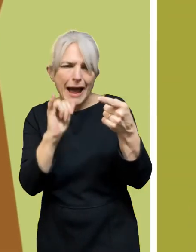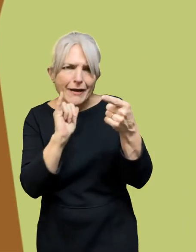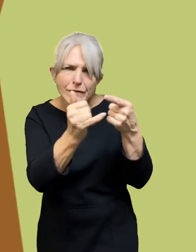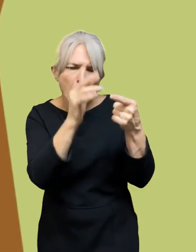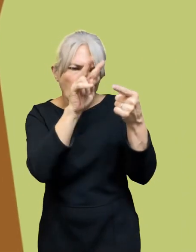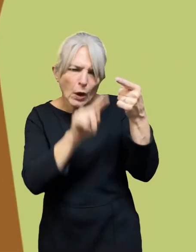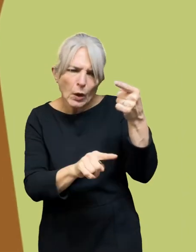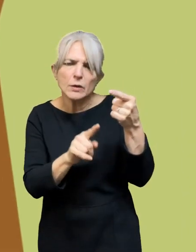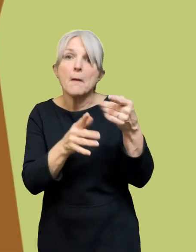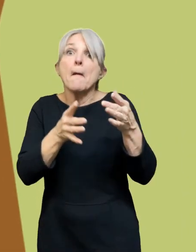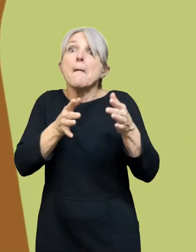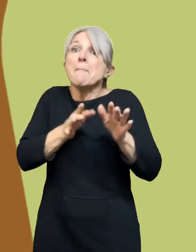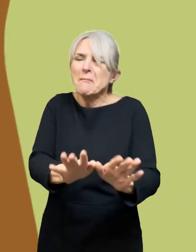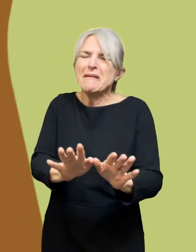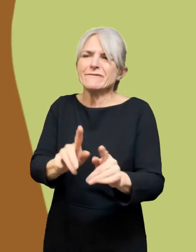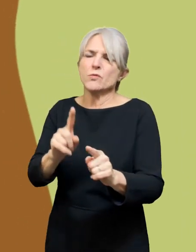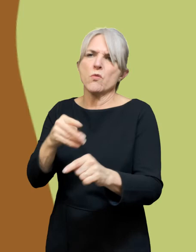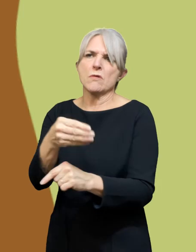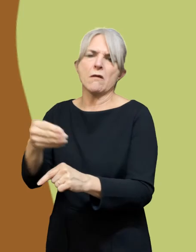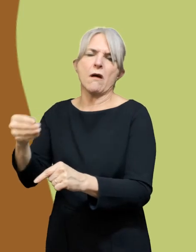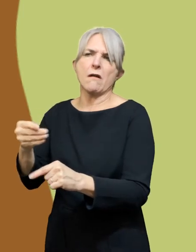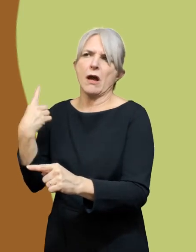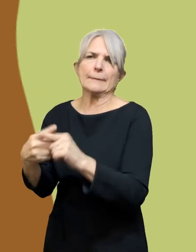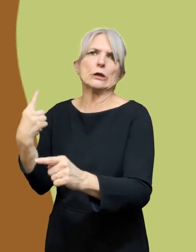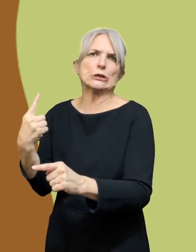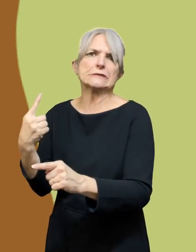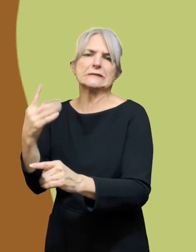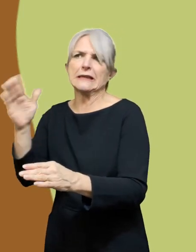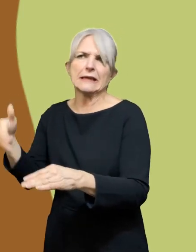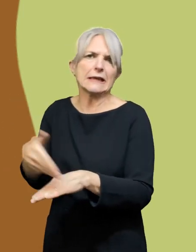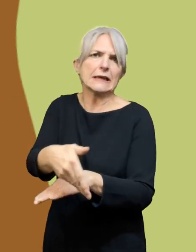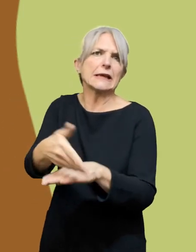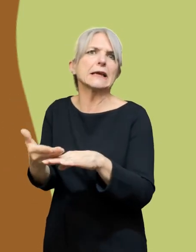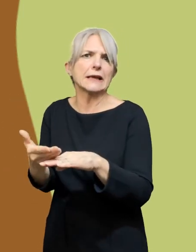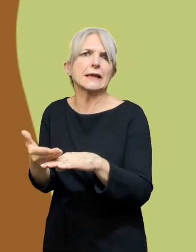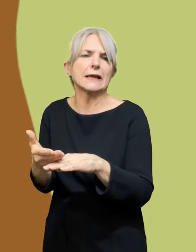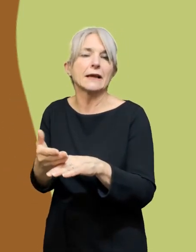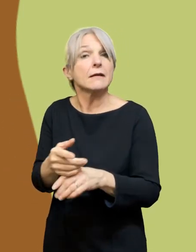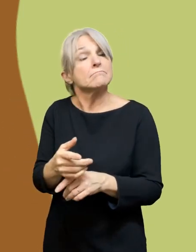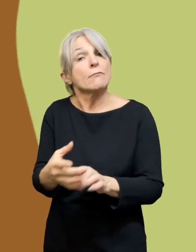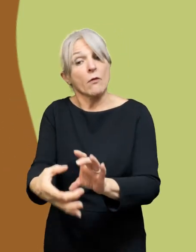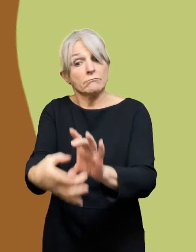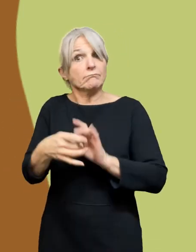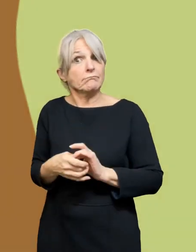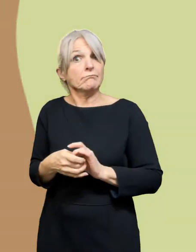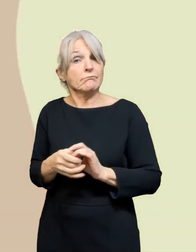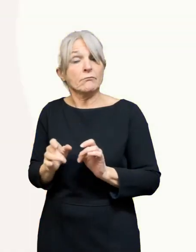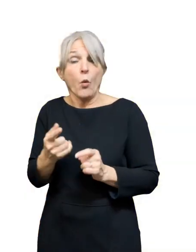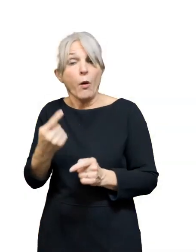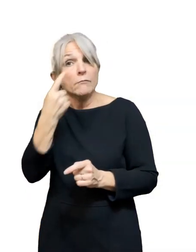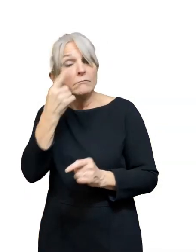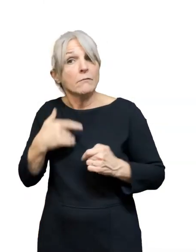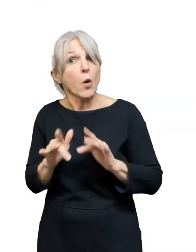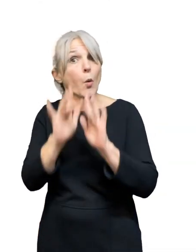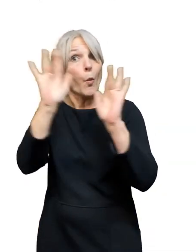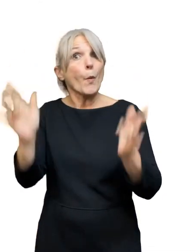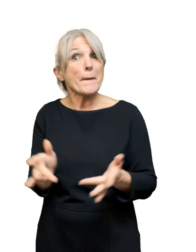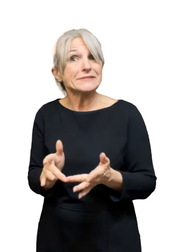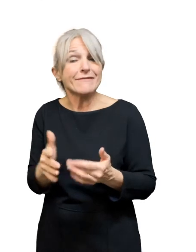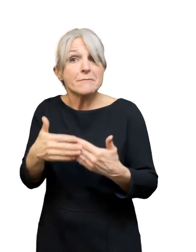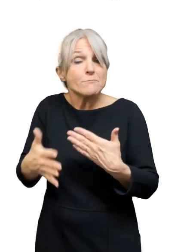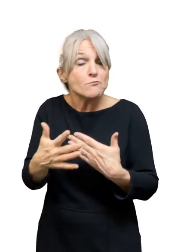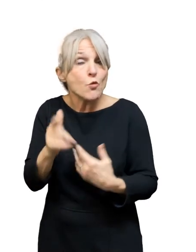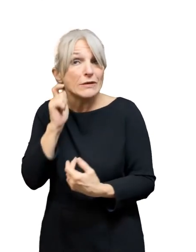using ambulance services but use 999 for real emergencies. Call us now or go